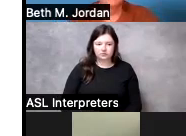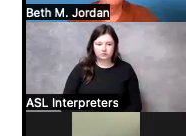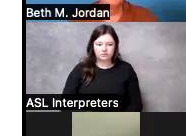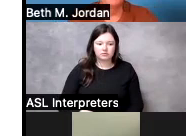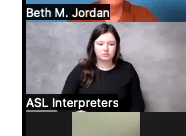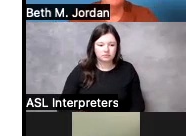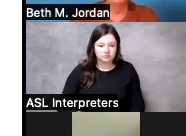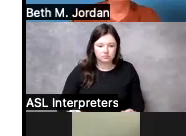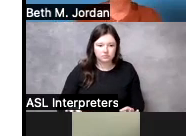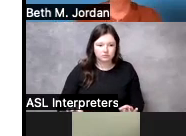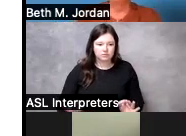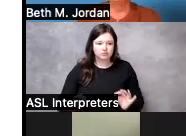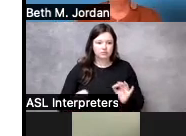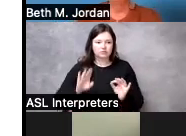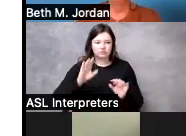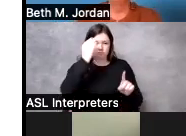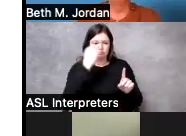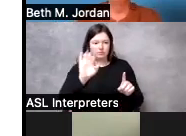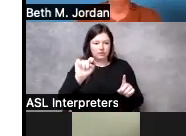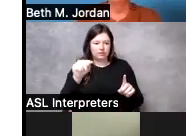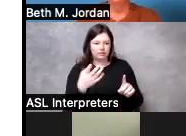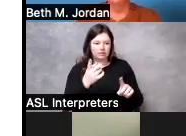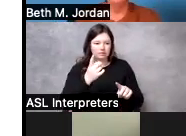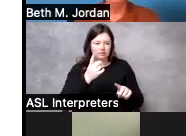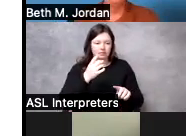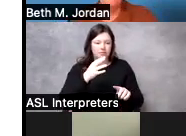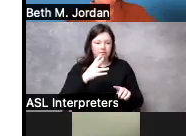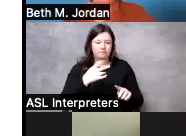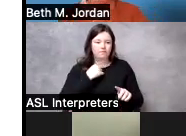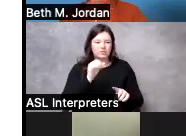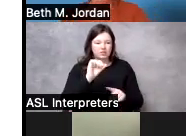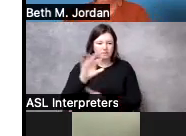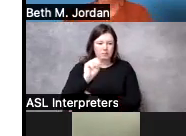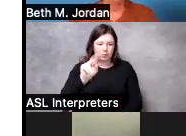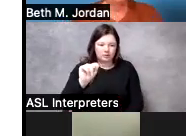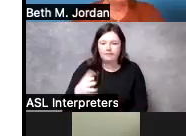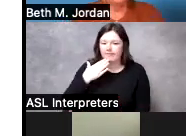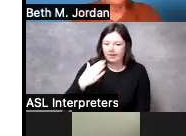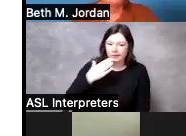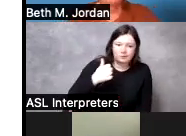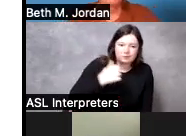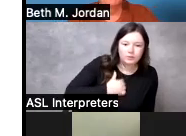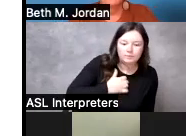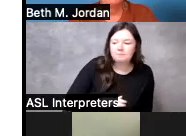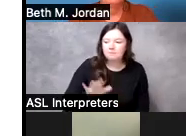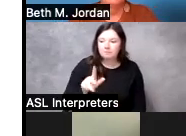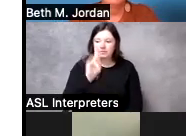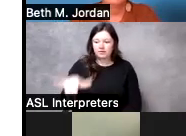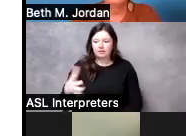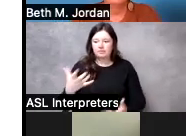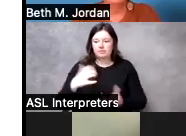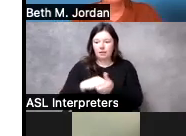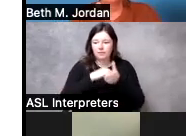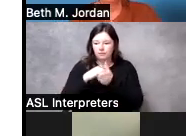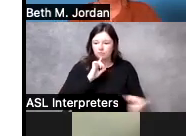Beth, you're muted. Thank you. Kentucky's collaborative response builds on